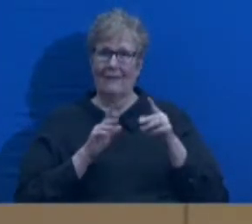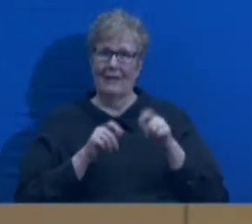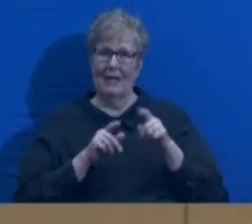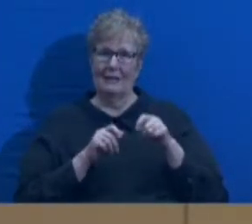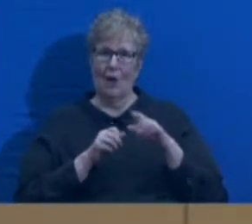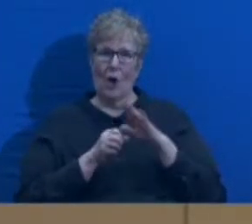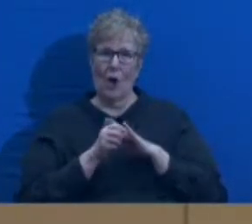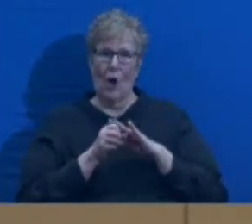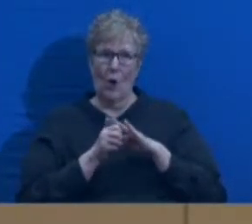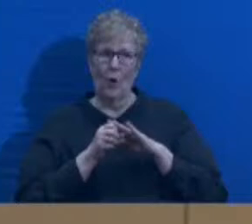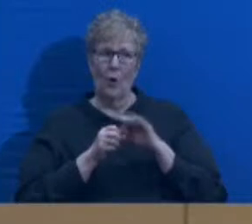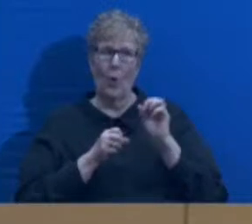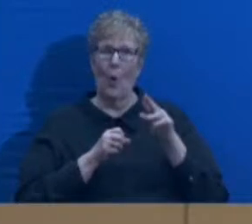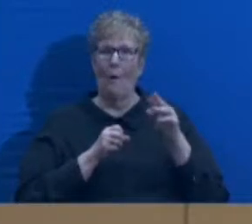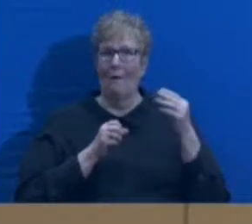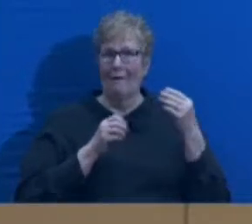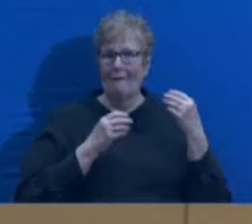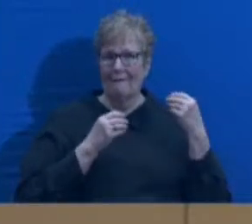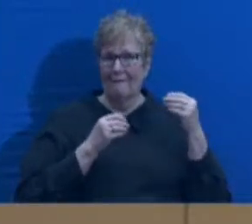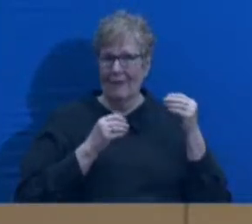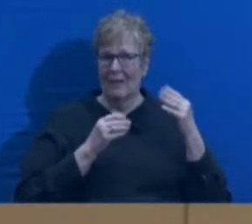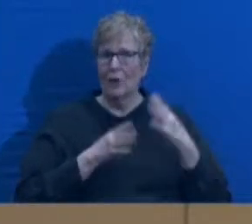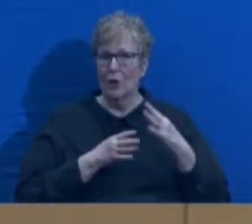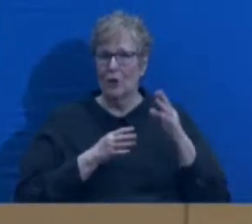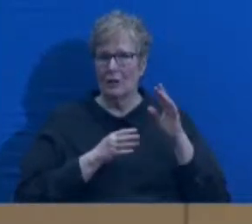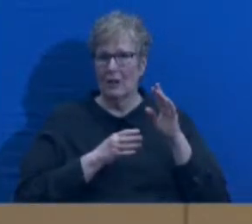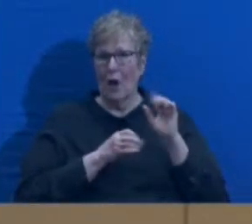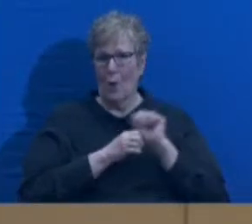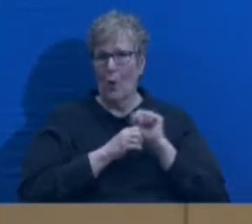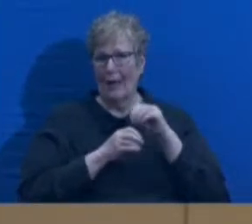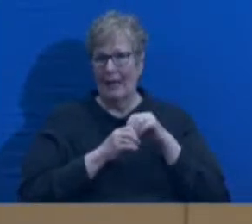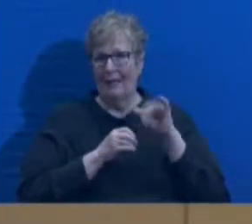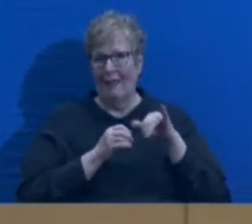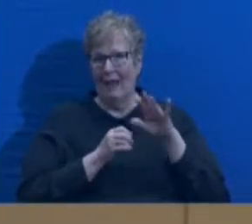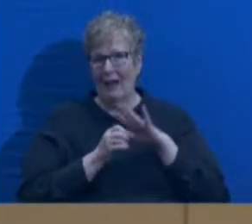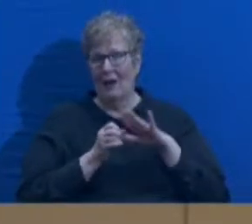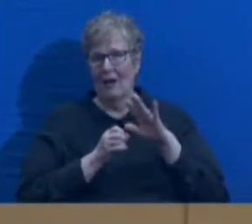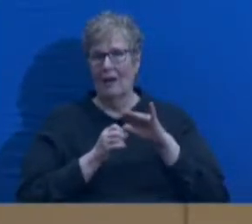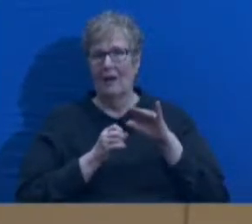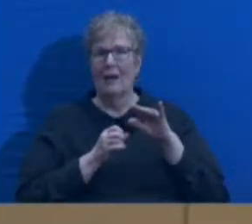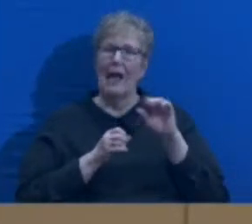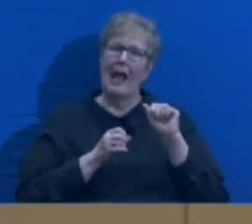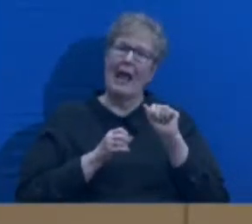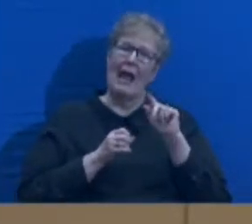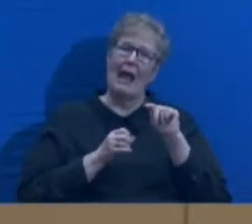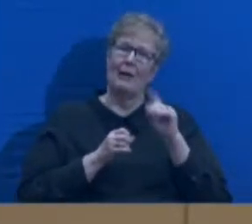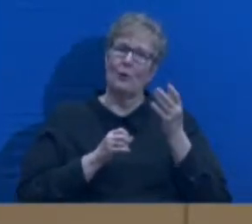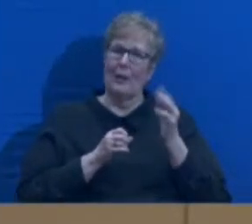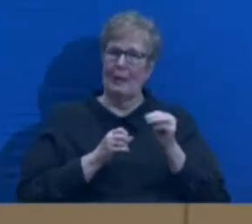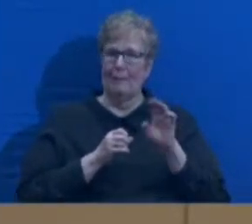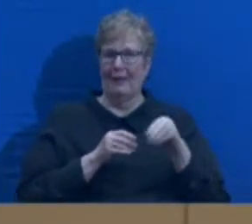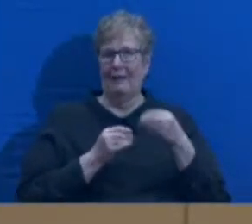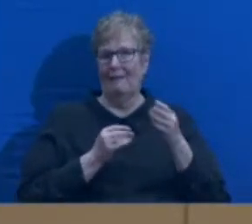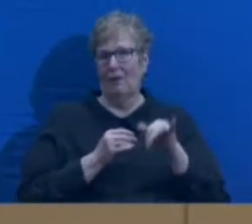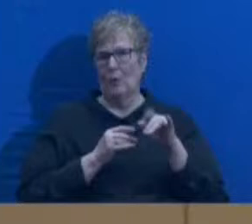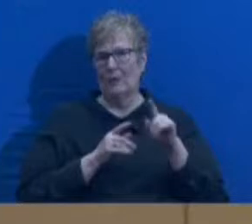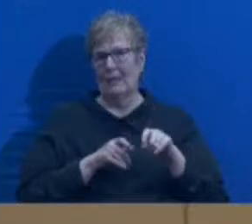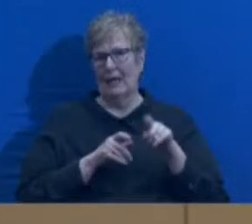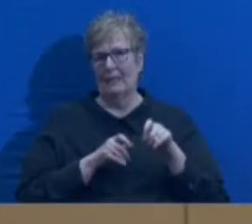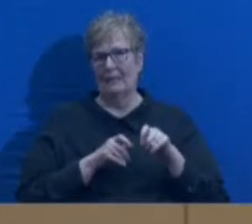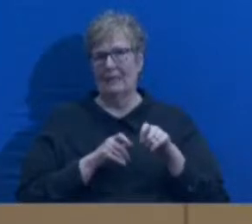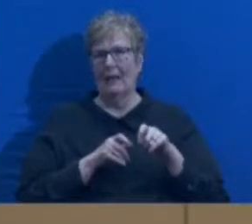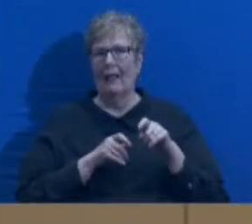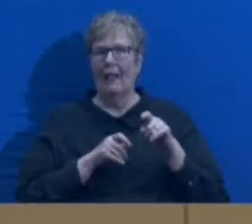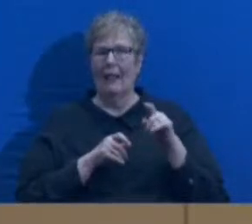are local or vendors that are working in those venues was done by Atrium, and again went